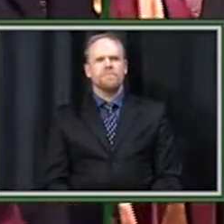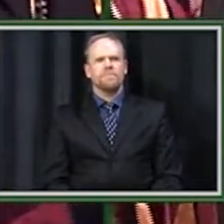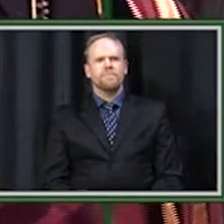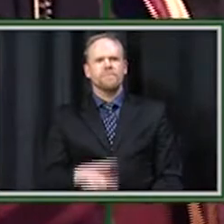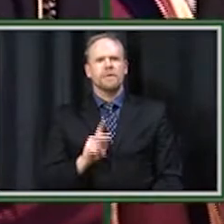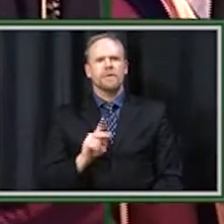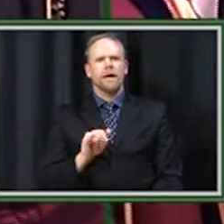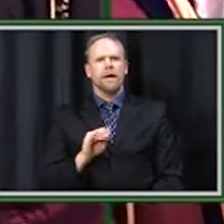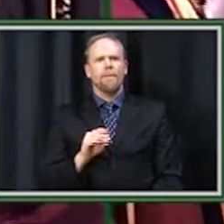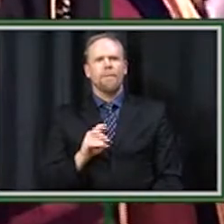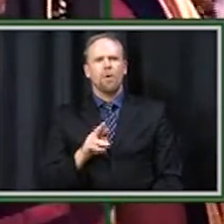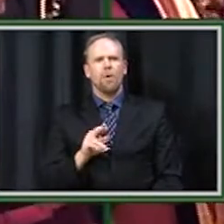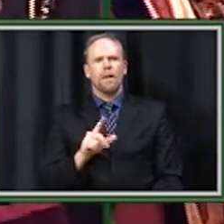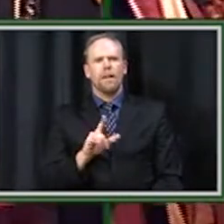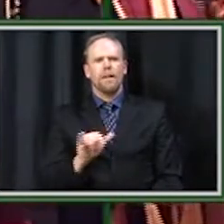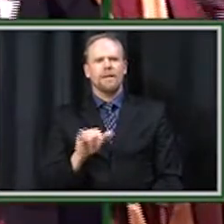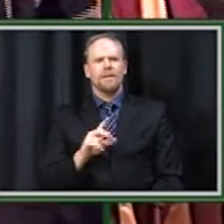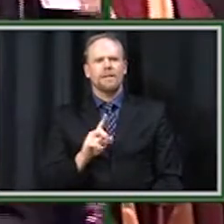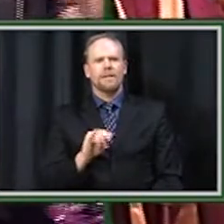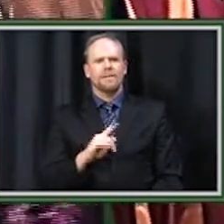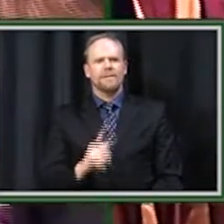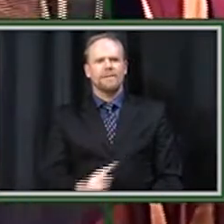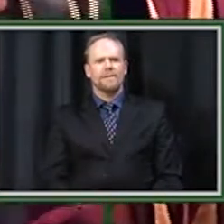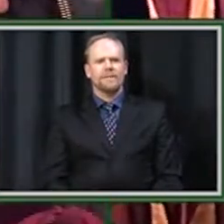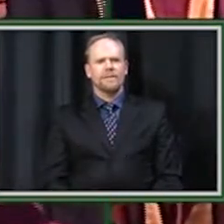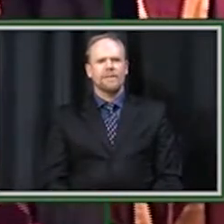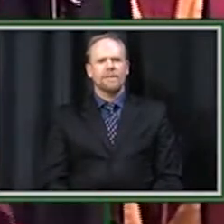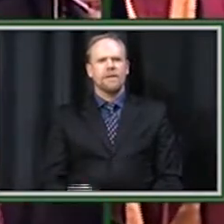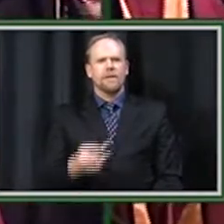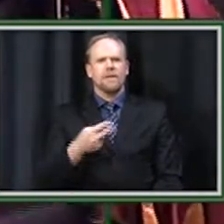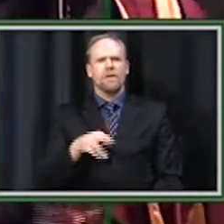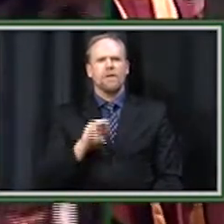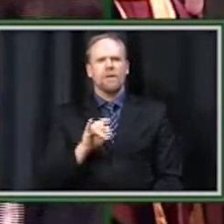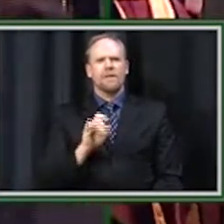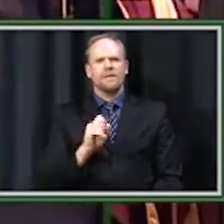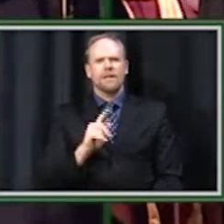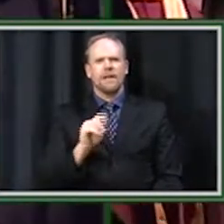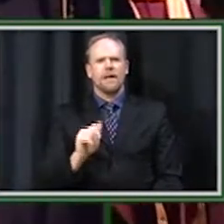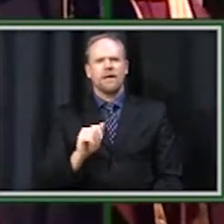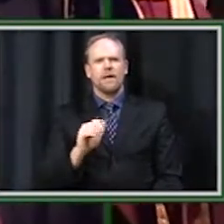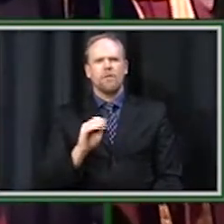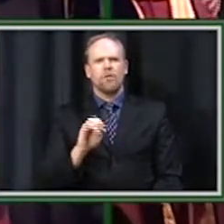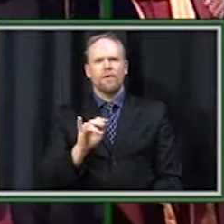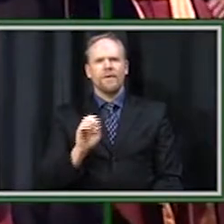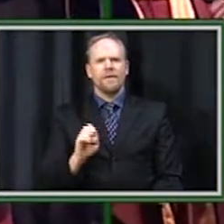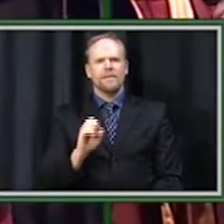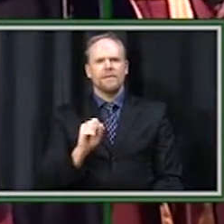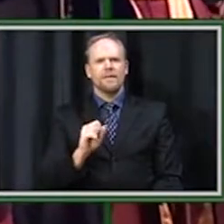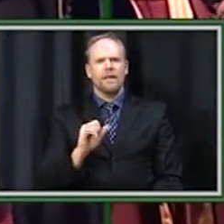Kimberly Deese. Priscilla Marie Rose Silva.